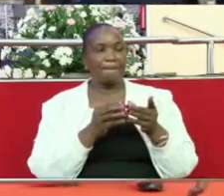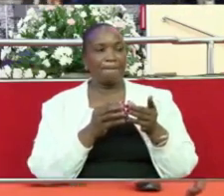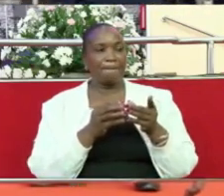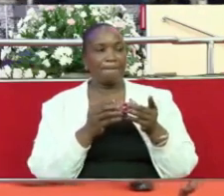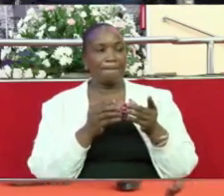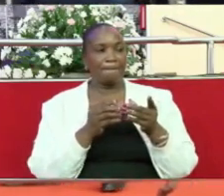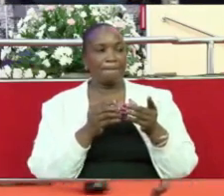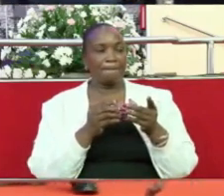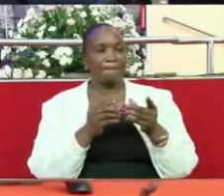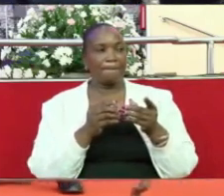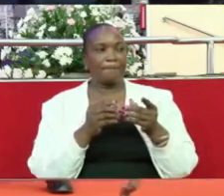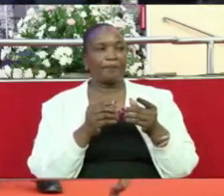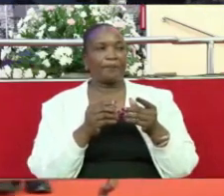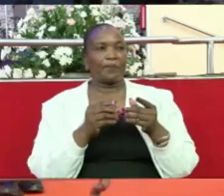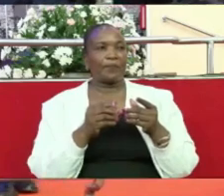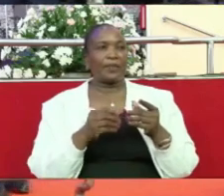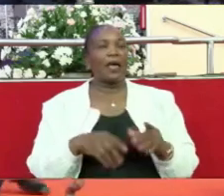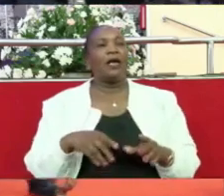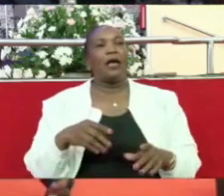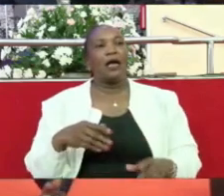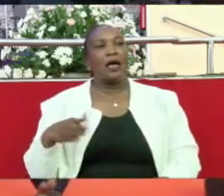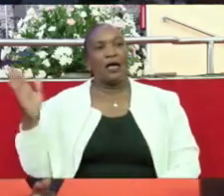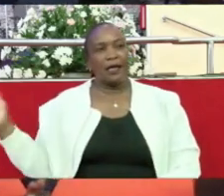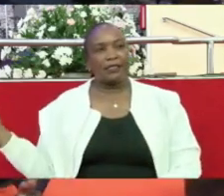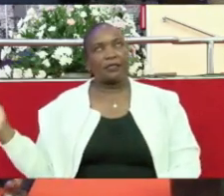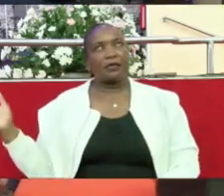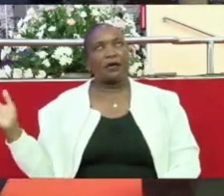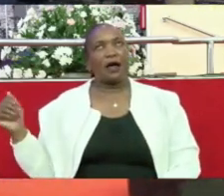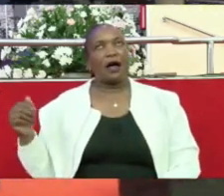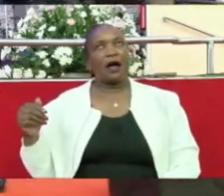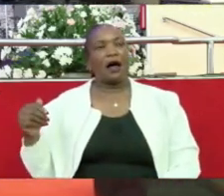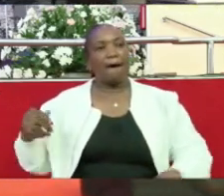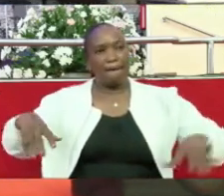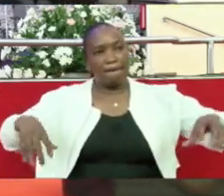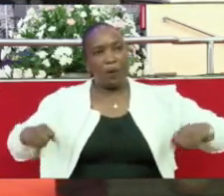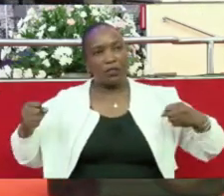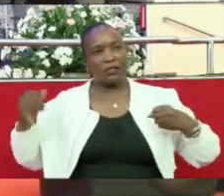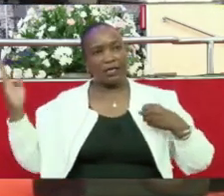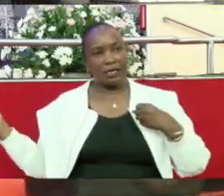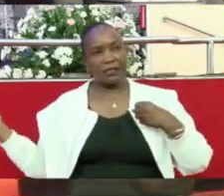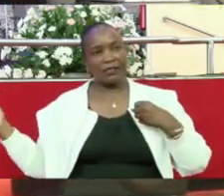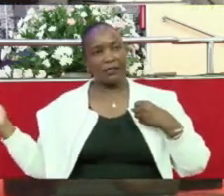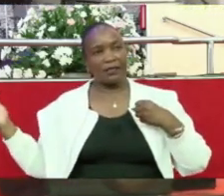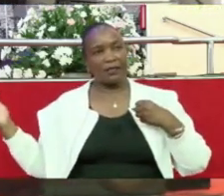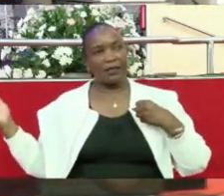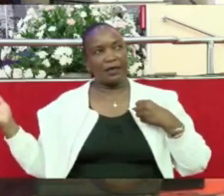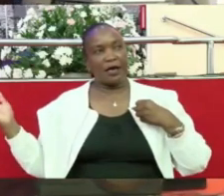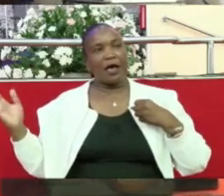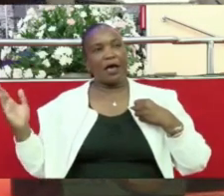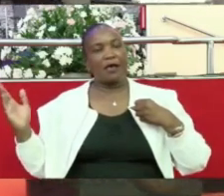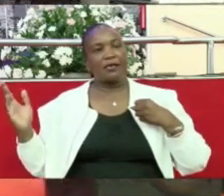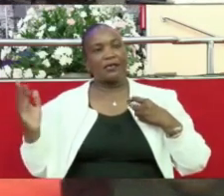And he was told, we need to replace so and so. And he asked, what's the